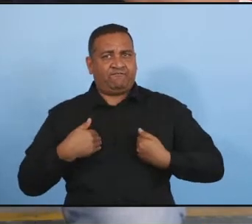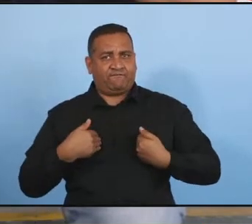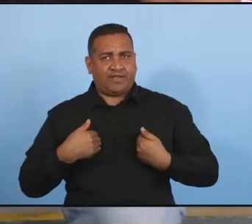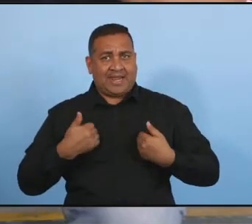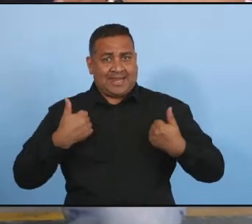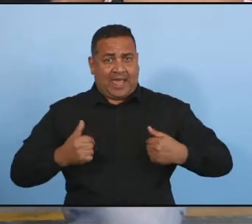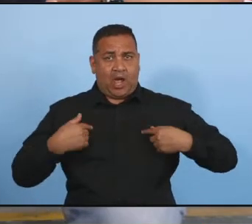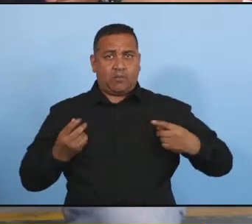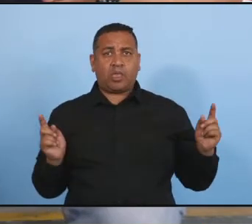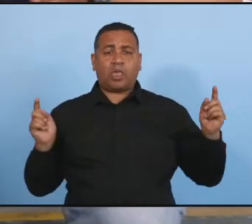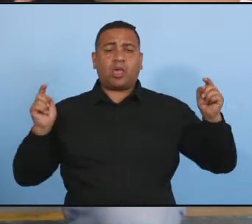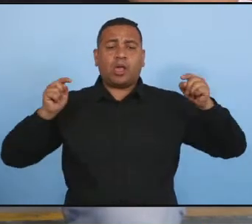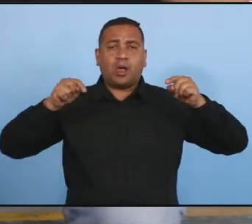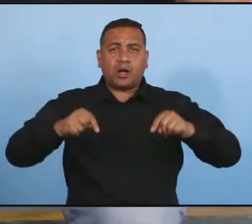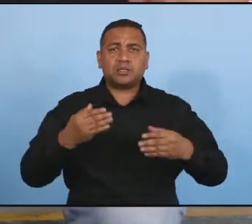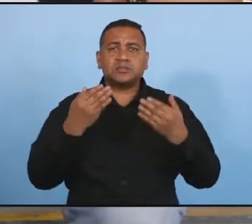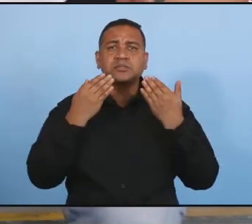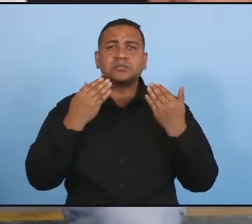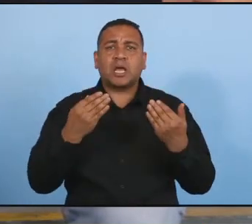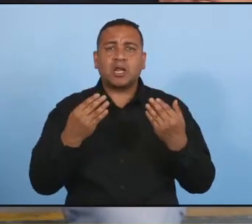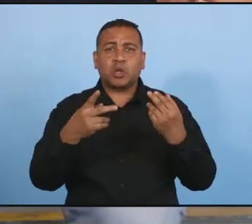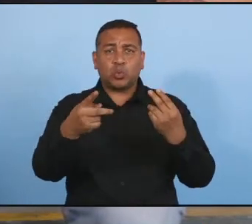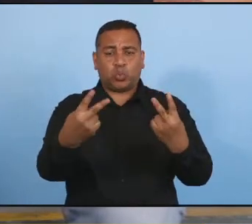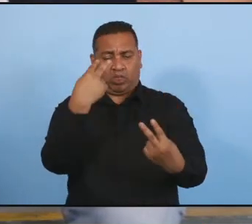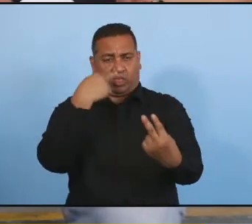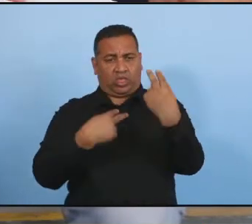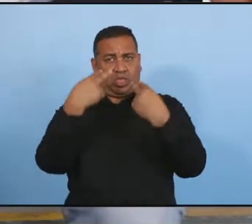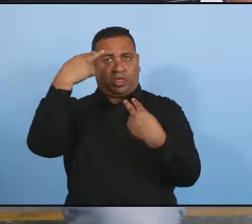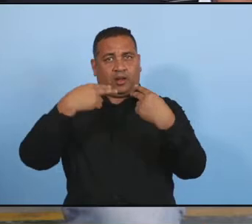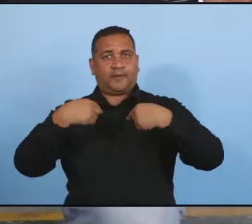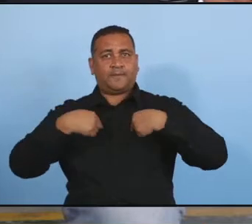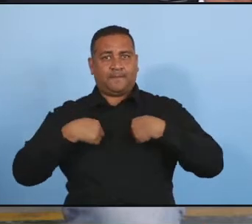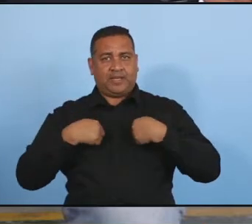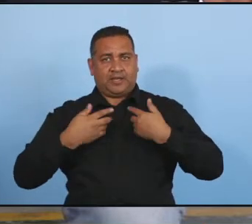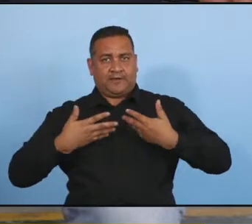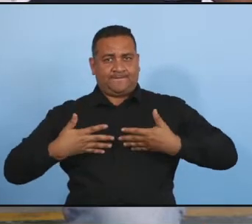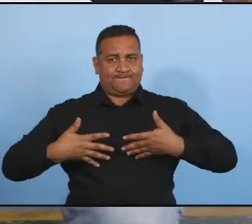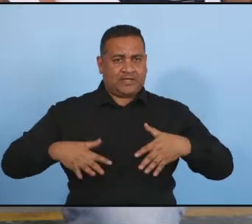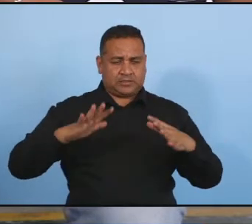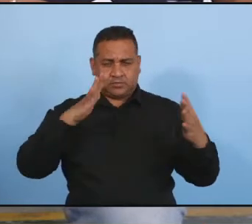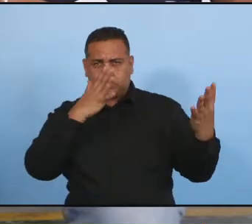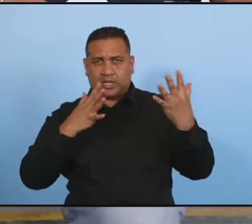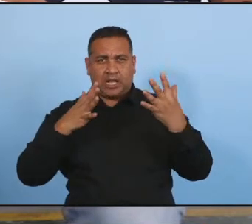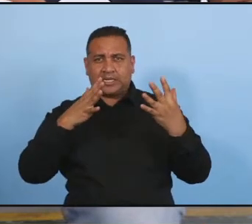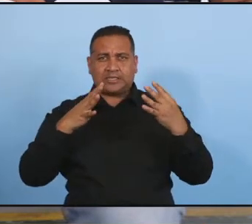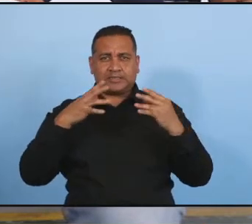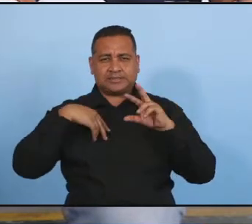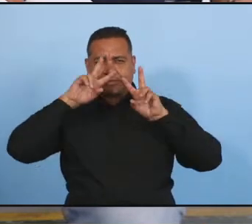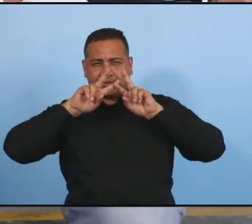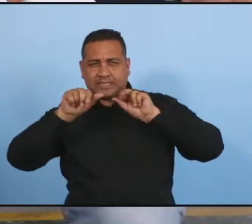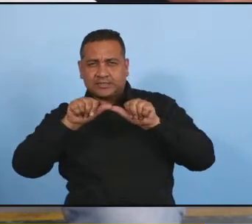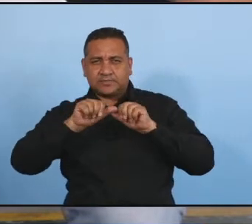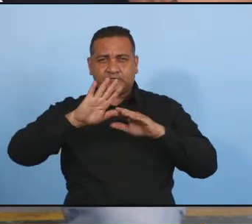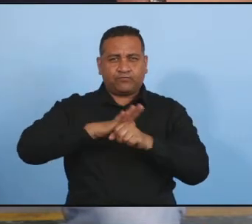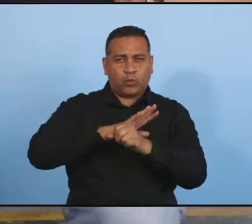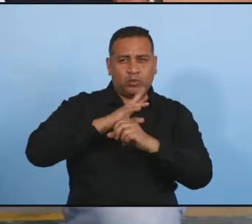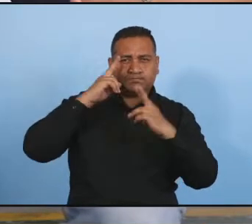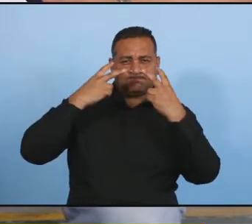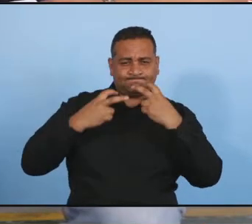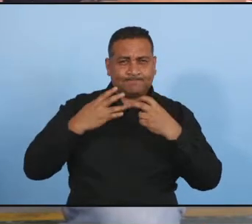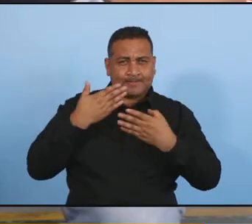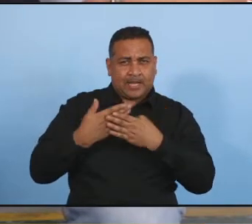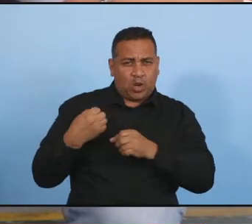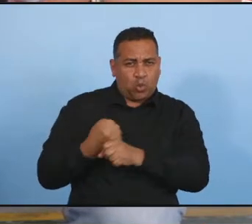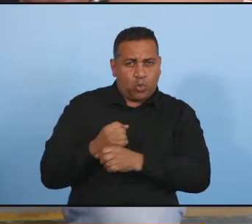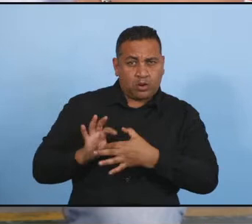and then I get access in terms of my work experience, because I would have learned a lot, really, because I was working in the market. Now I come here and